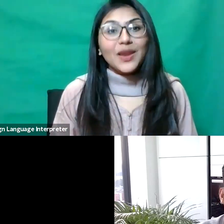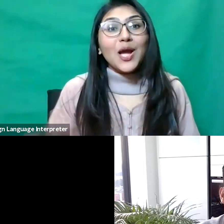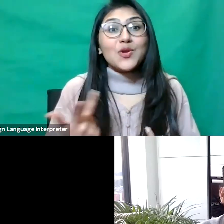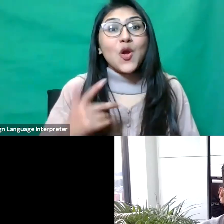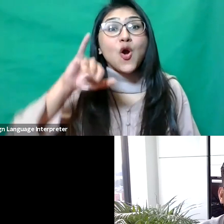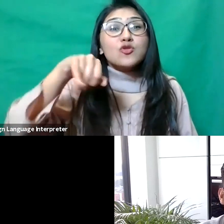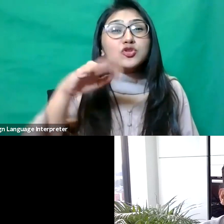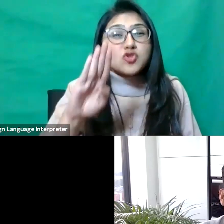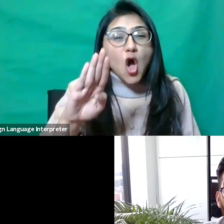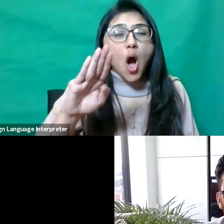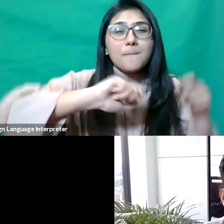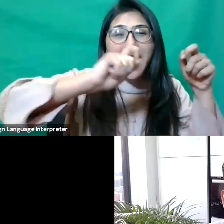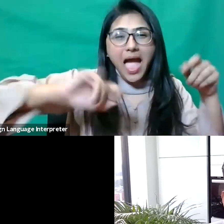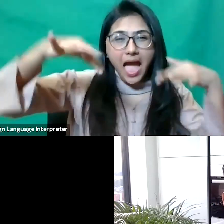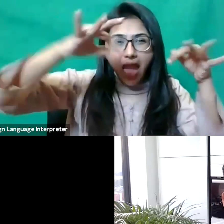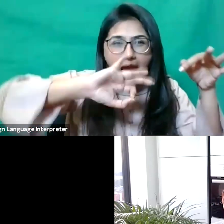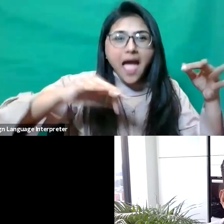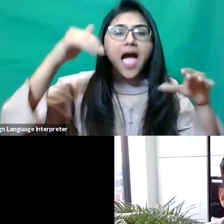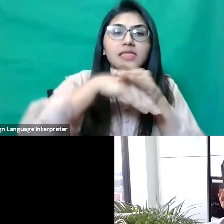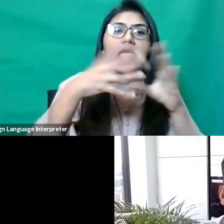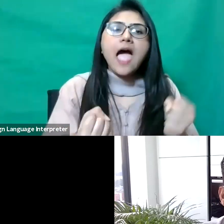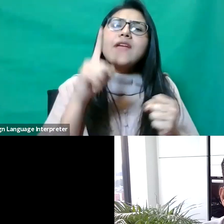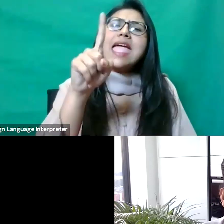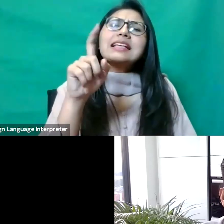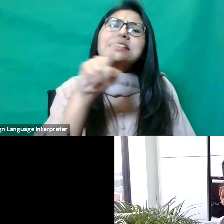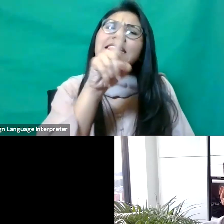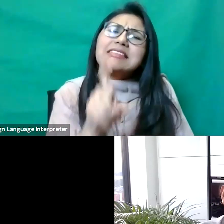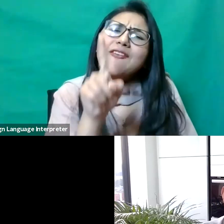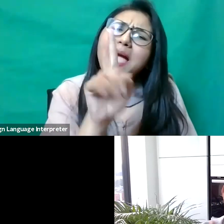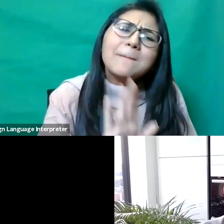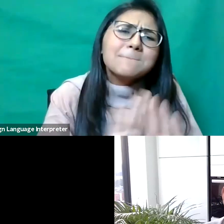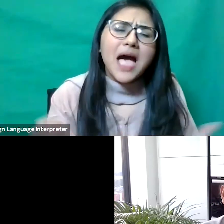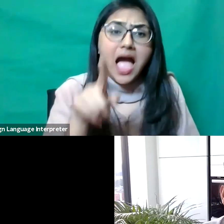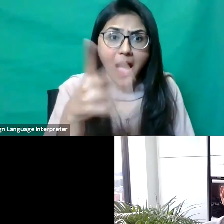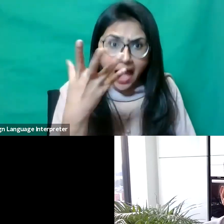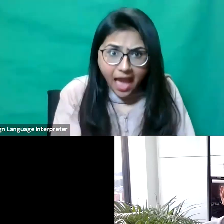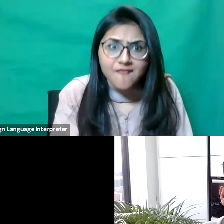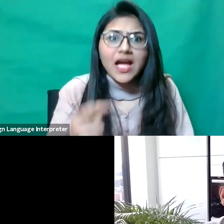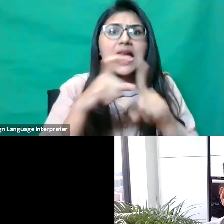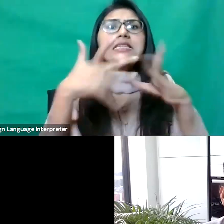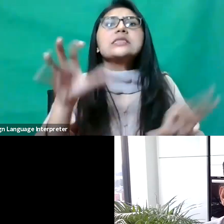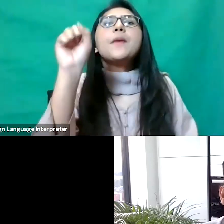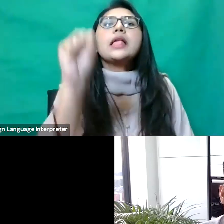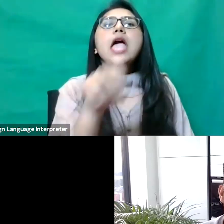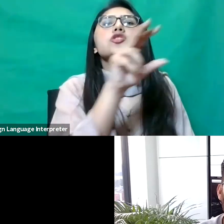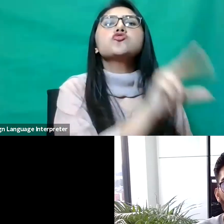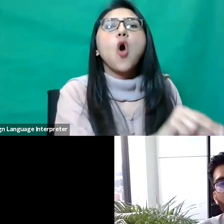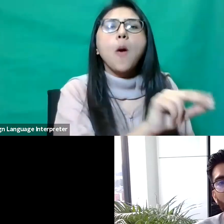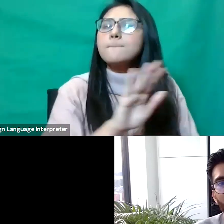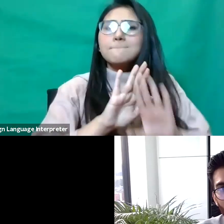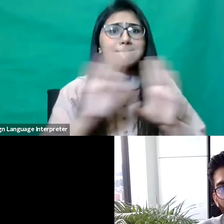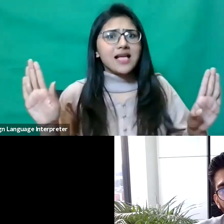involve what type of disability. It's just why they say yes or no. Sometimes,